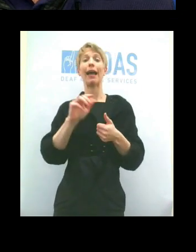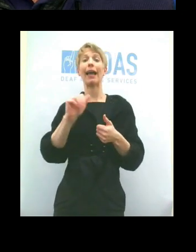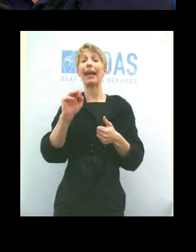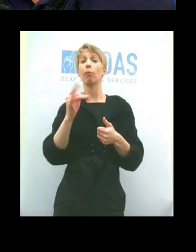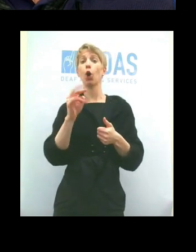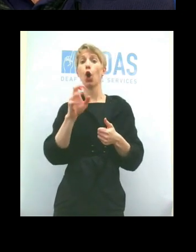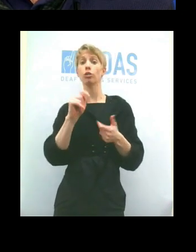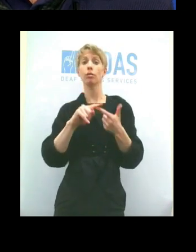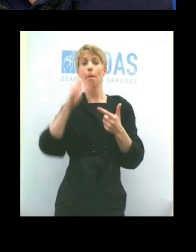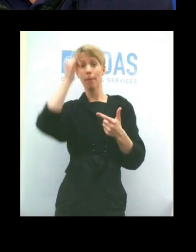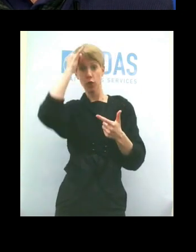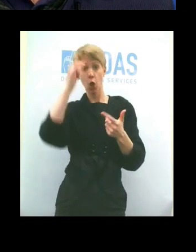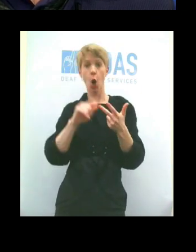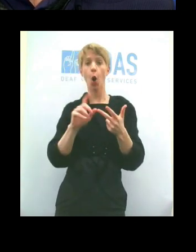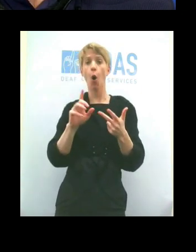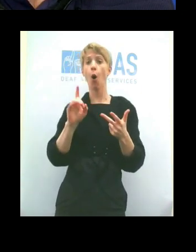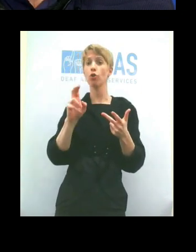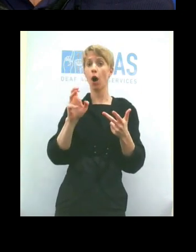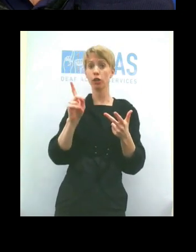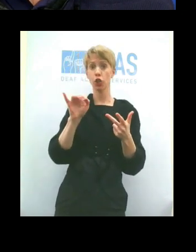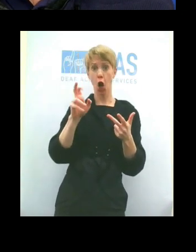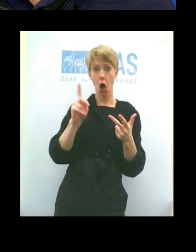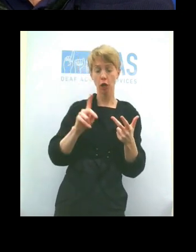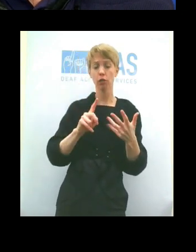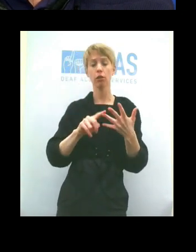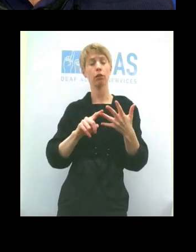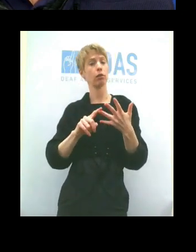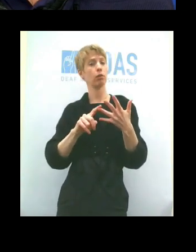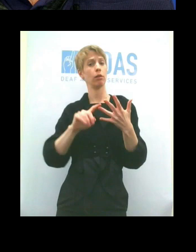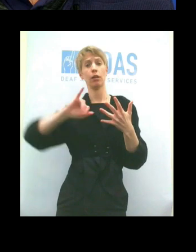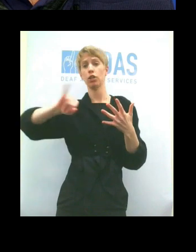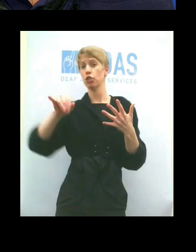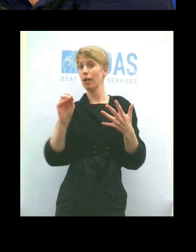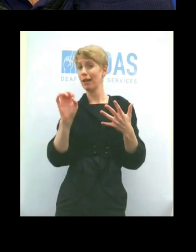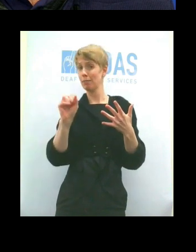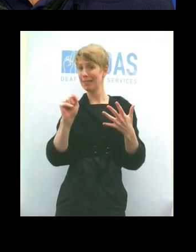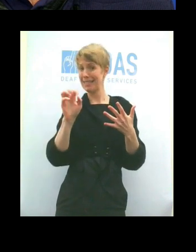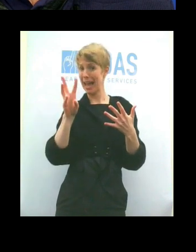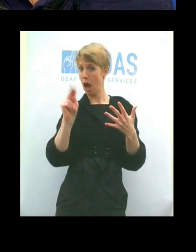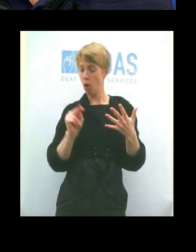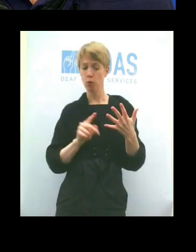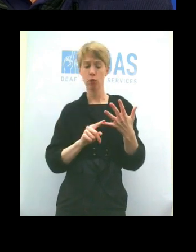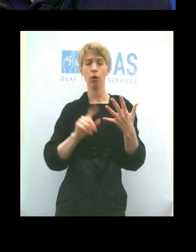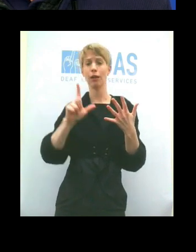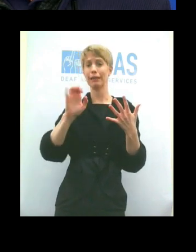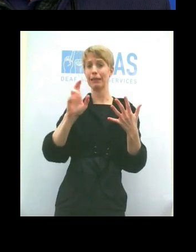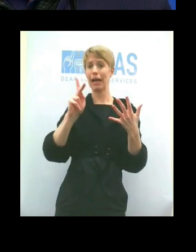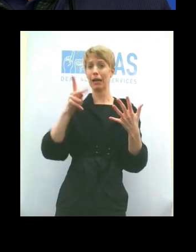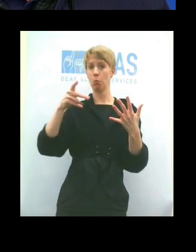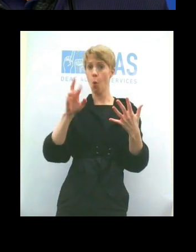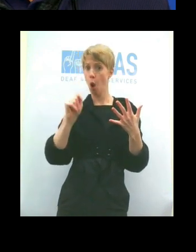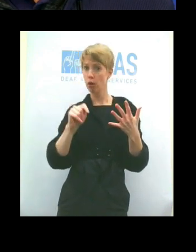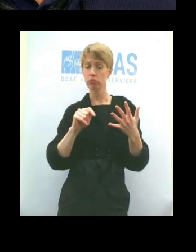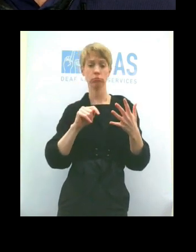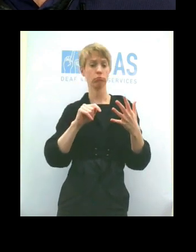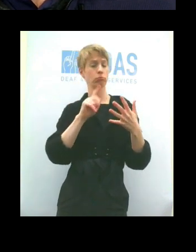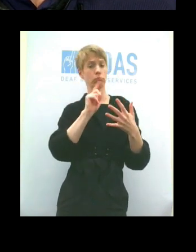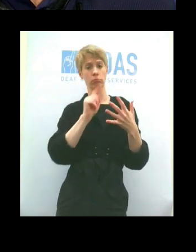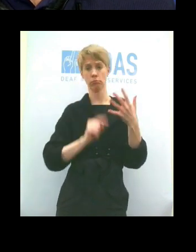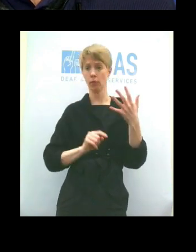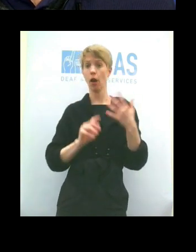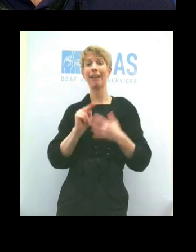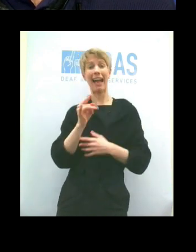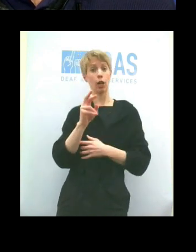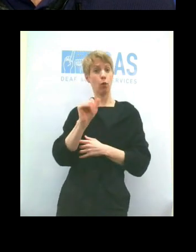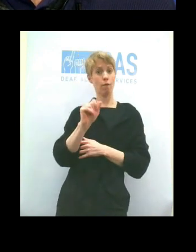Buffalo, Dunkirk in Chautauqua County, Jamestown in Chautauqua County, Lockport in Niagara County, Niagara